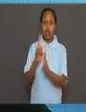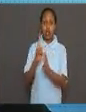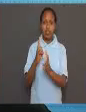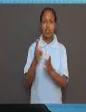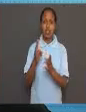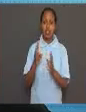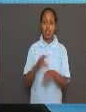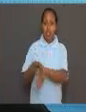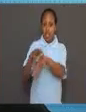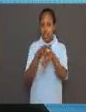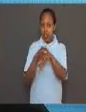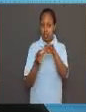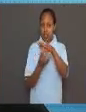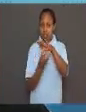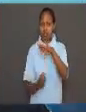the earth.